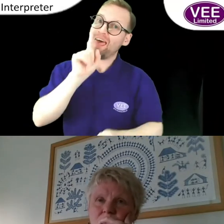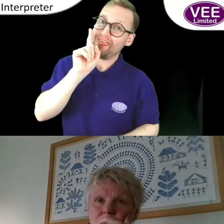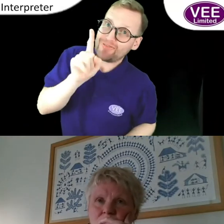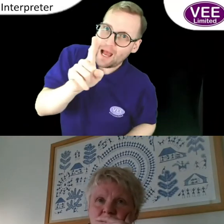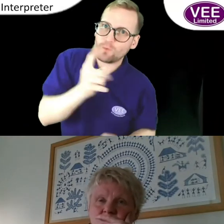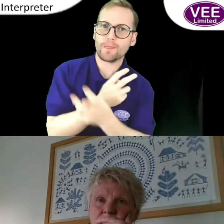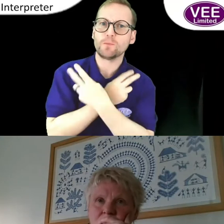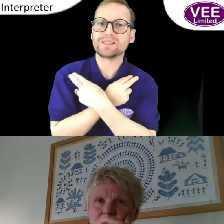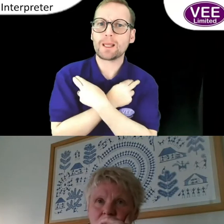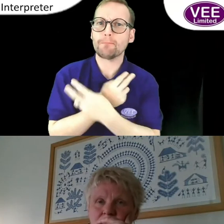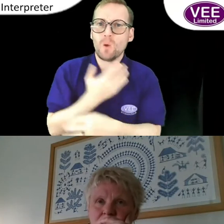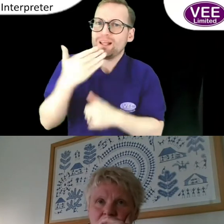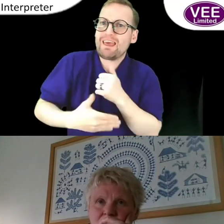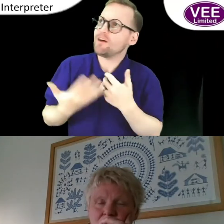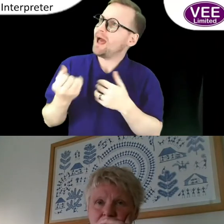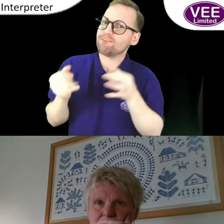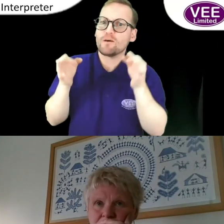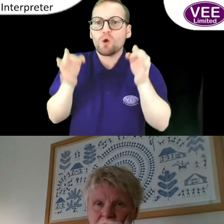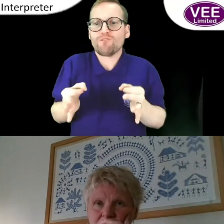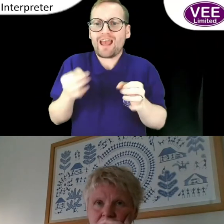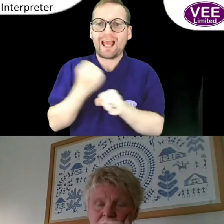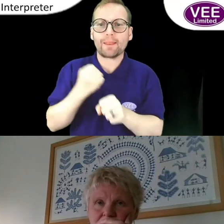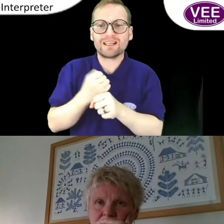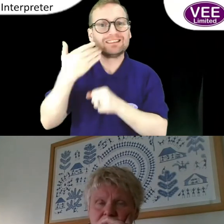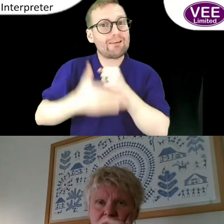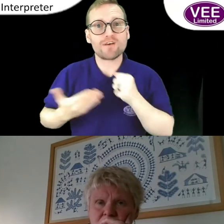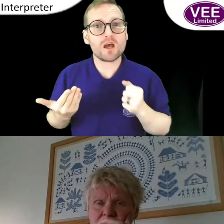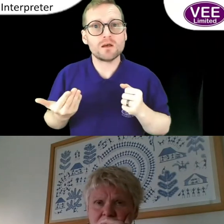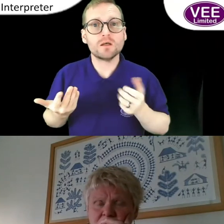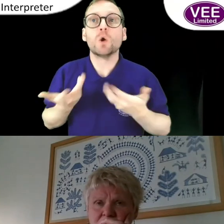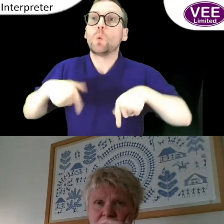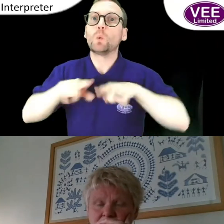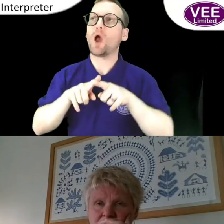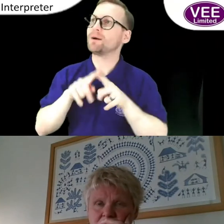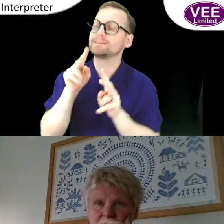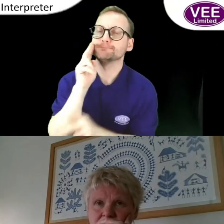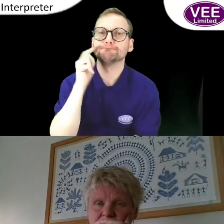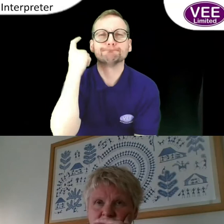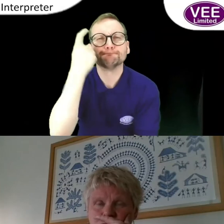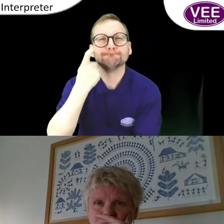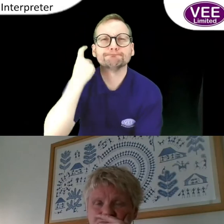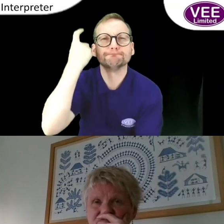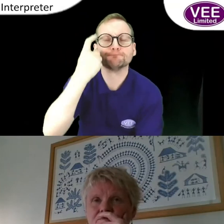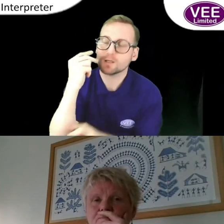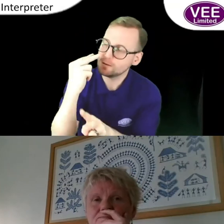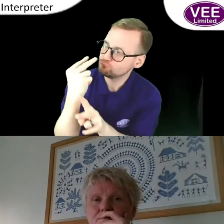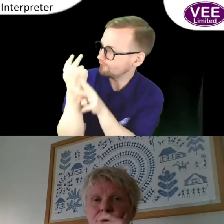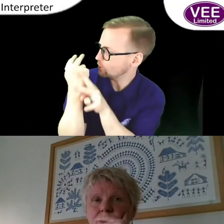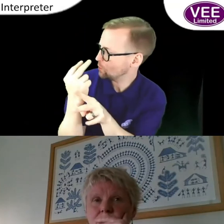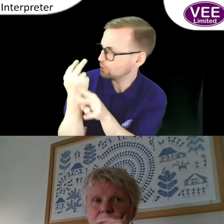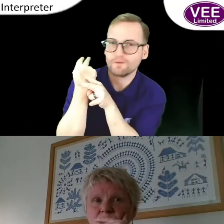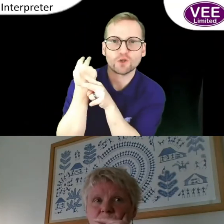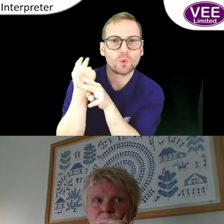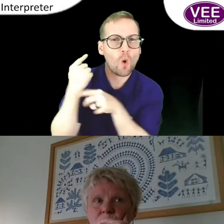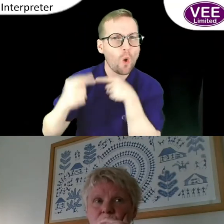museums, you're never going to ever have a perfect gallery, because everybody's constantly reevaluating history and questioning, and that's